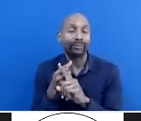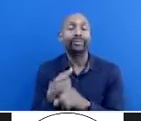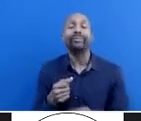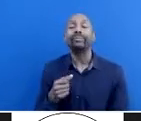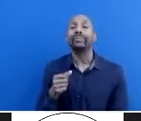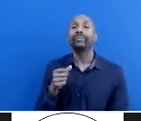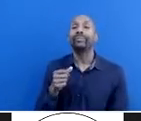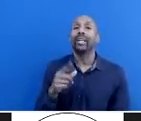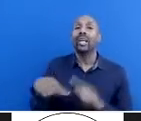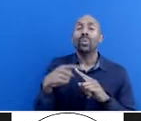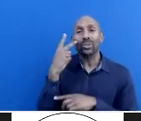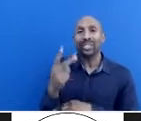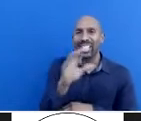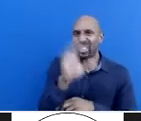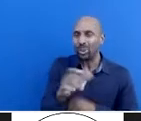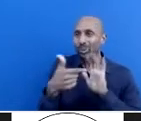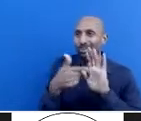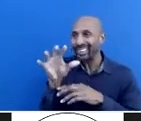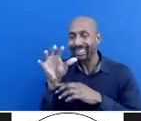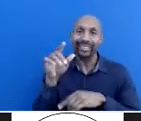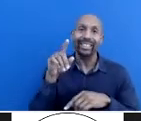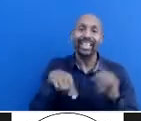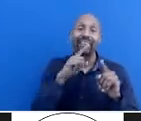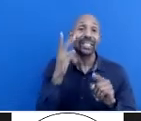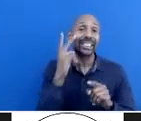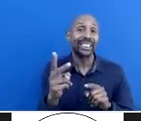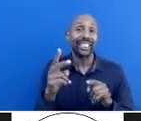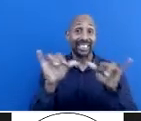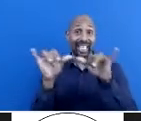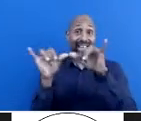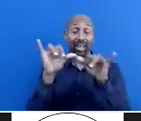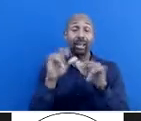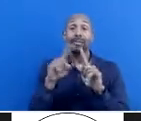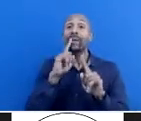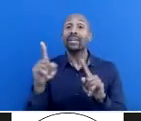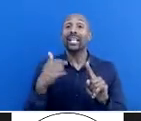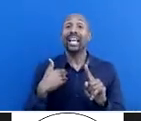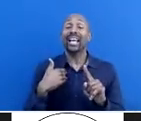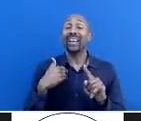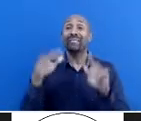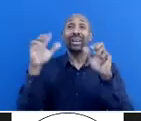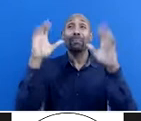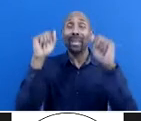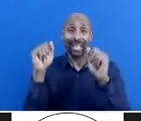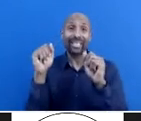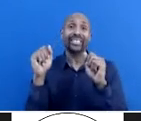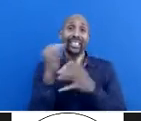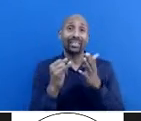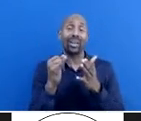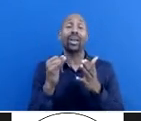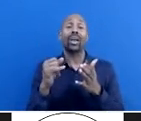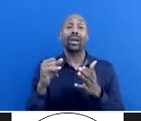Zoom, but this incredible piece where he's taken the cover page of Malcolm X's FBI surveillance